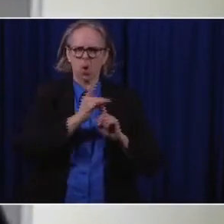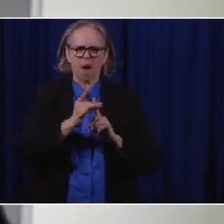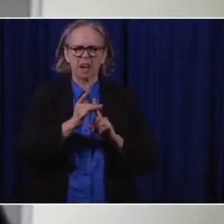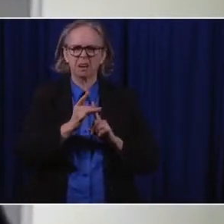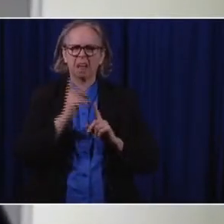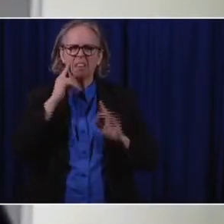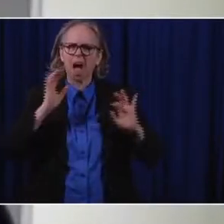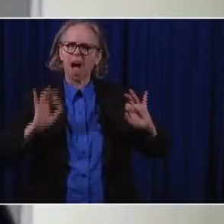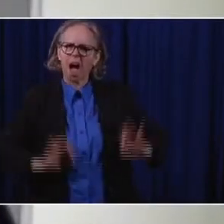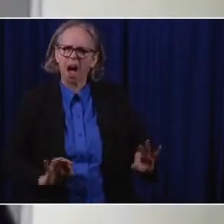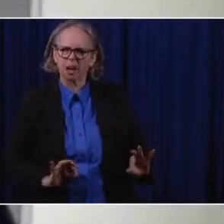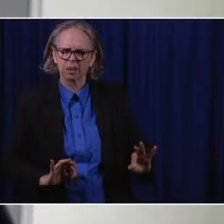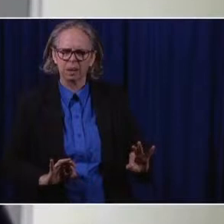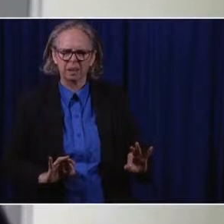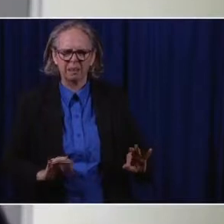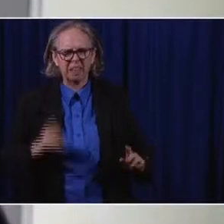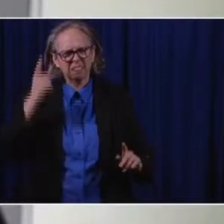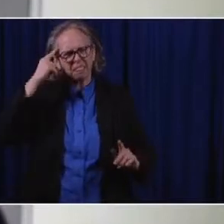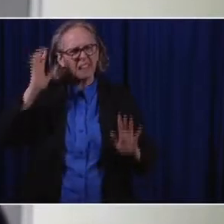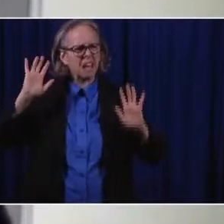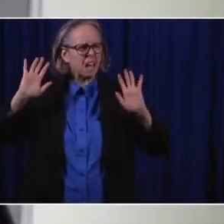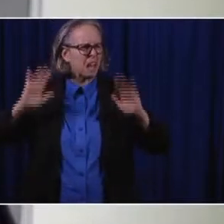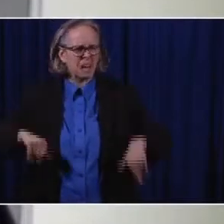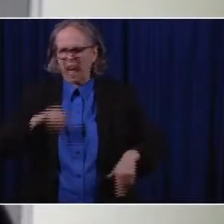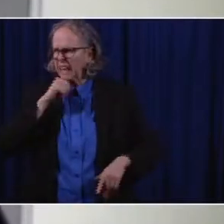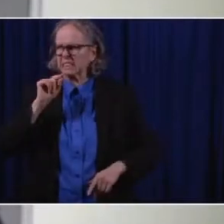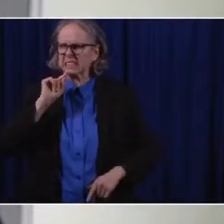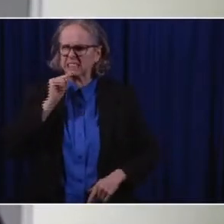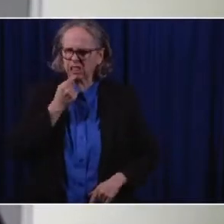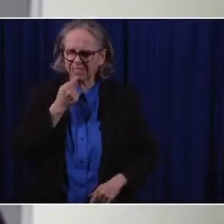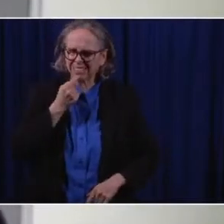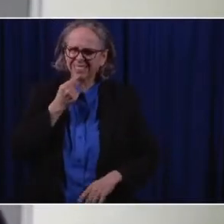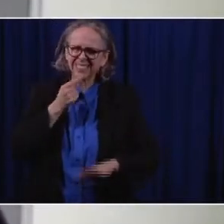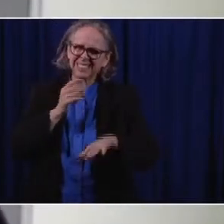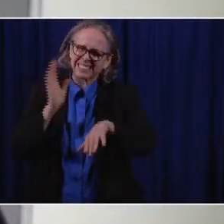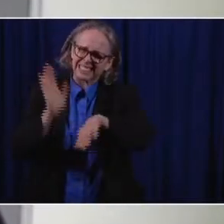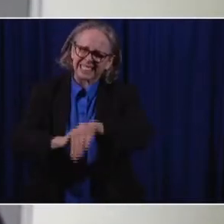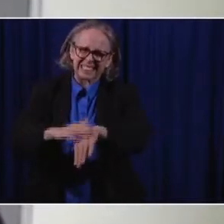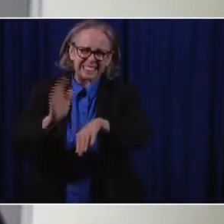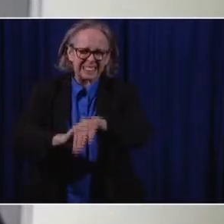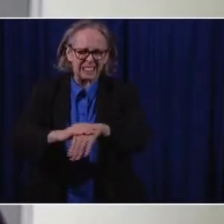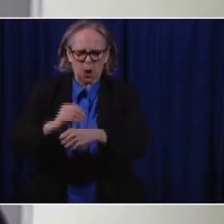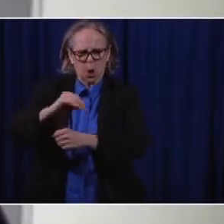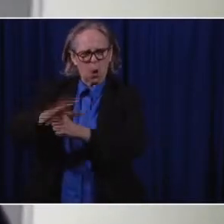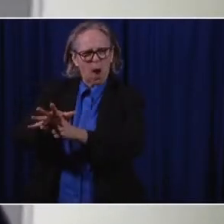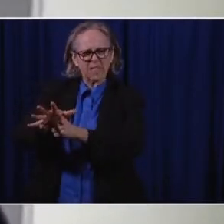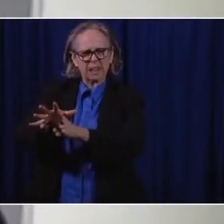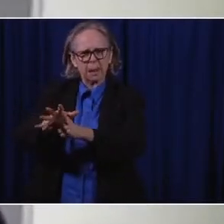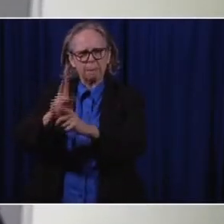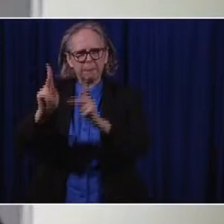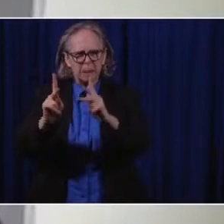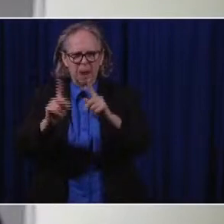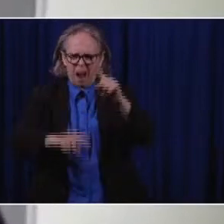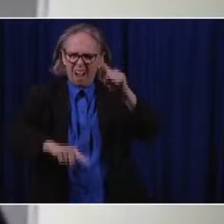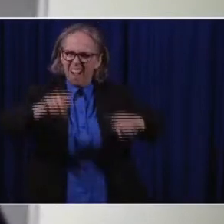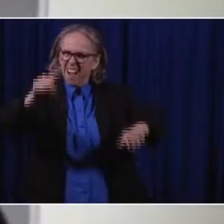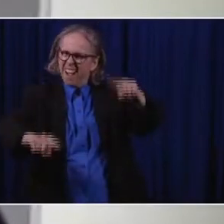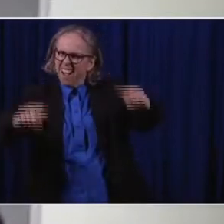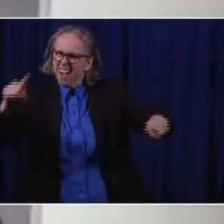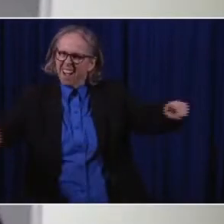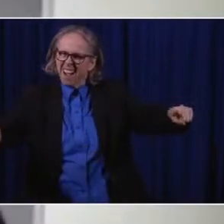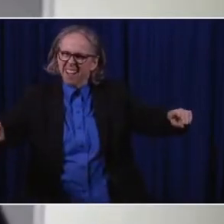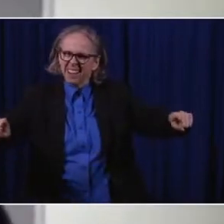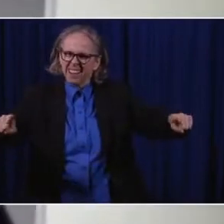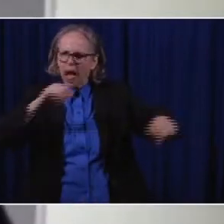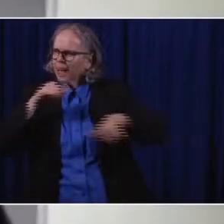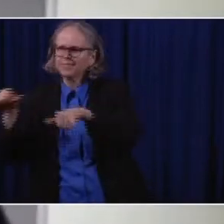think it's that serious. But COVID reacts differently in different people. I would make sure that wash your hands,